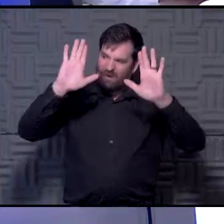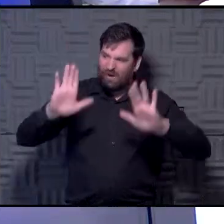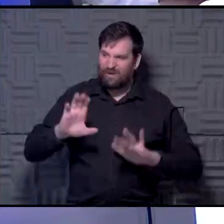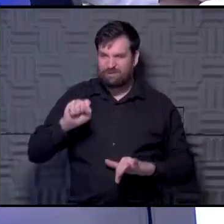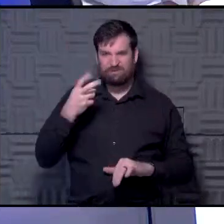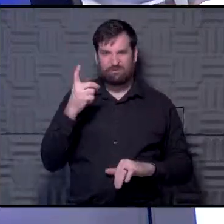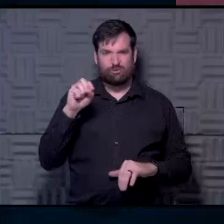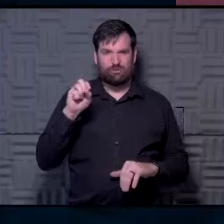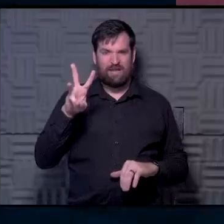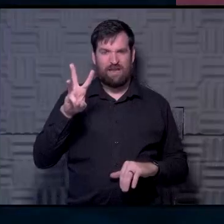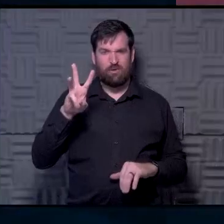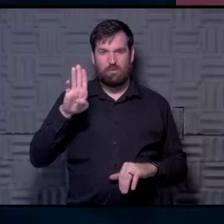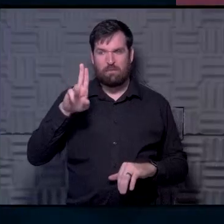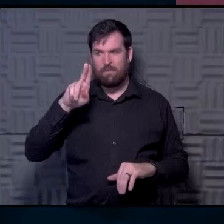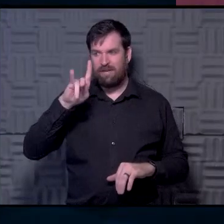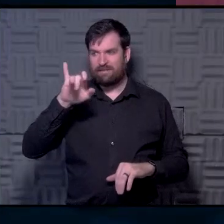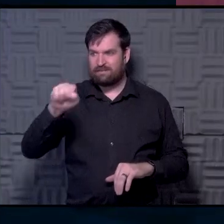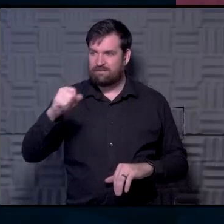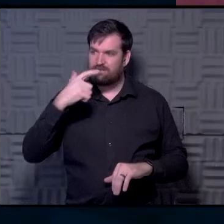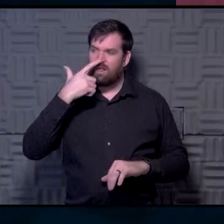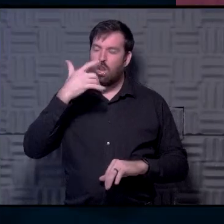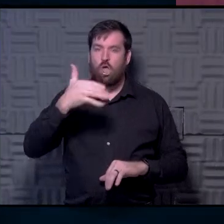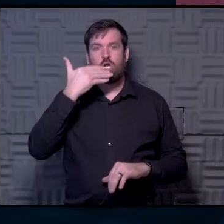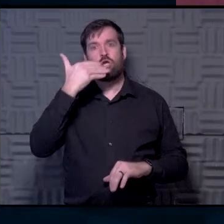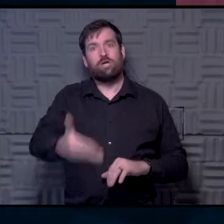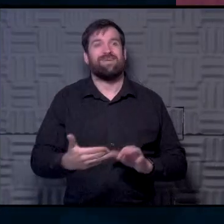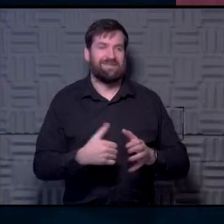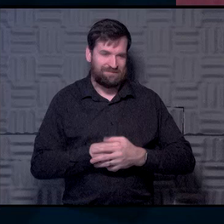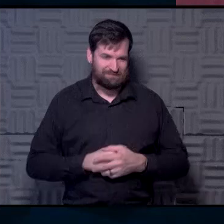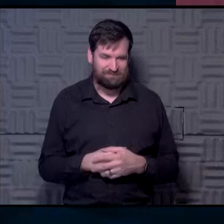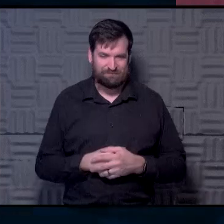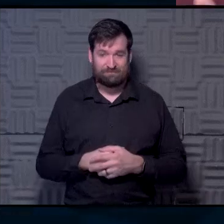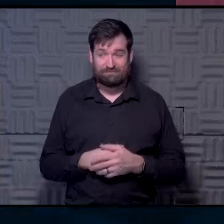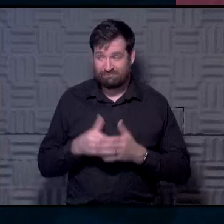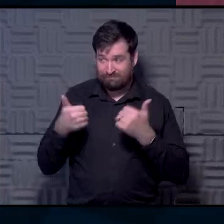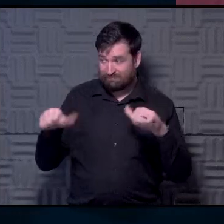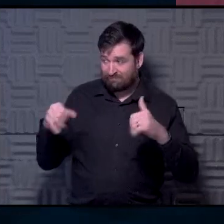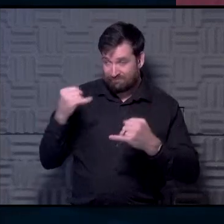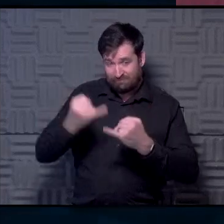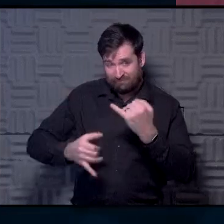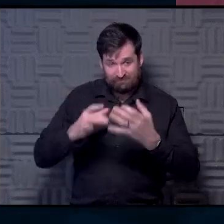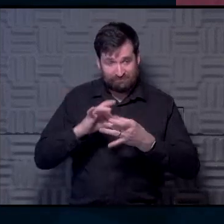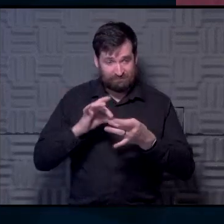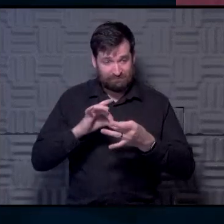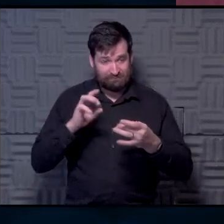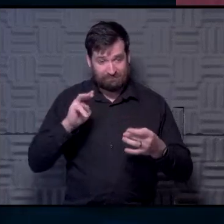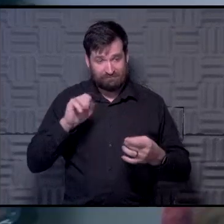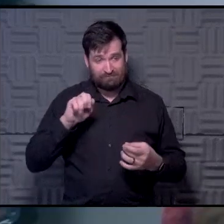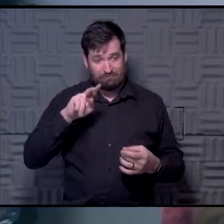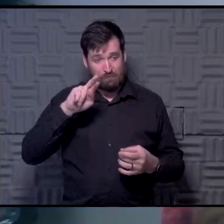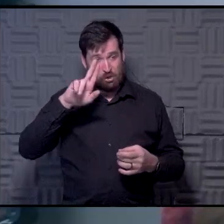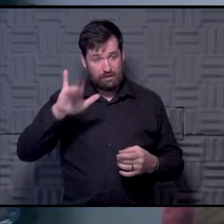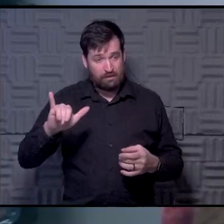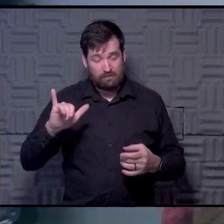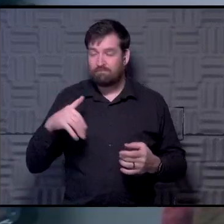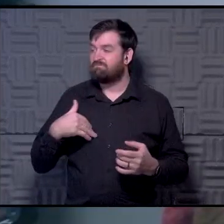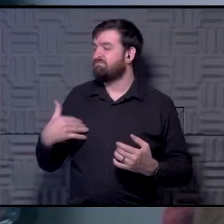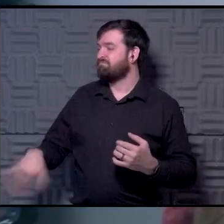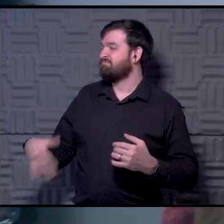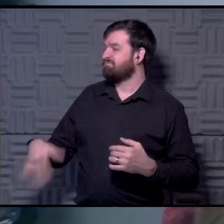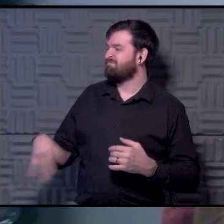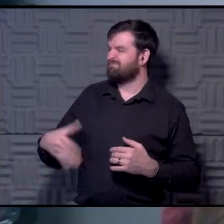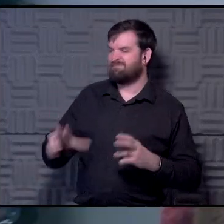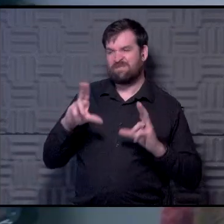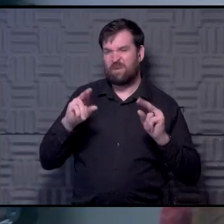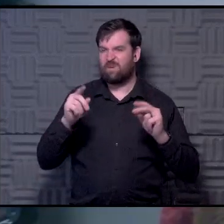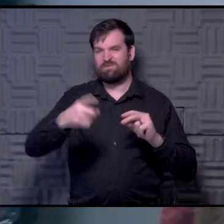shadow buddies, and they look good right here. So any final thoughts from you today, Marty? Oh my gosh, no, I